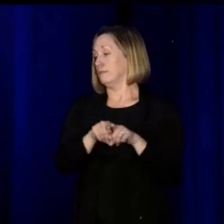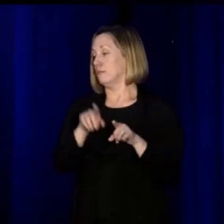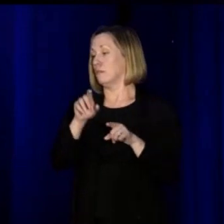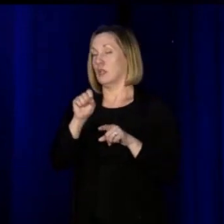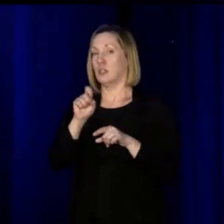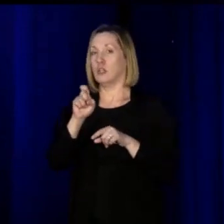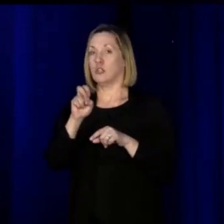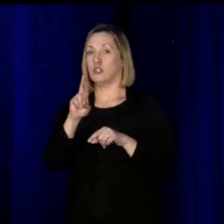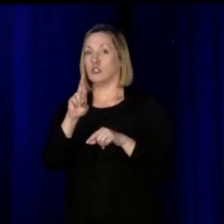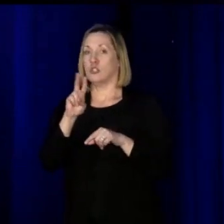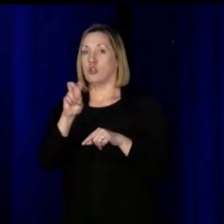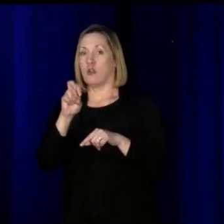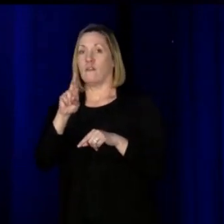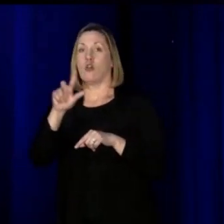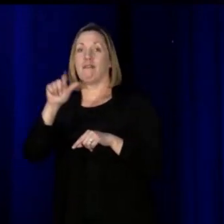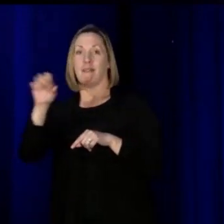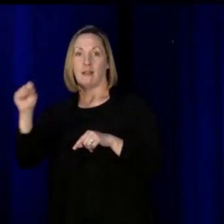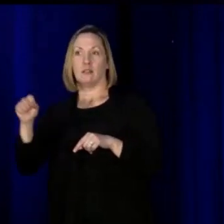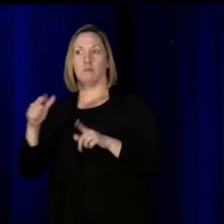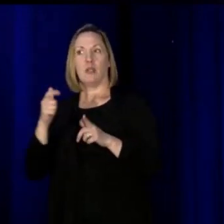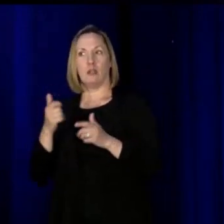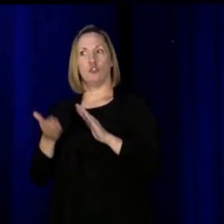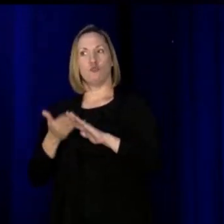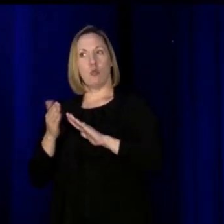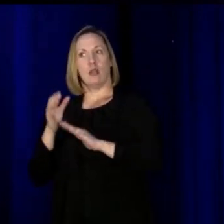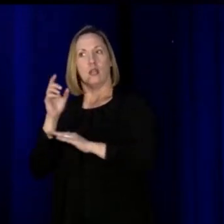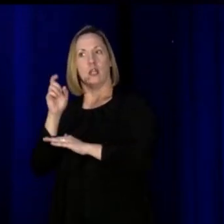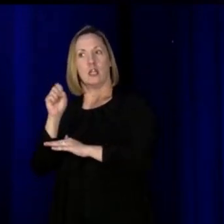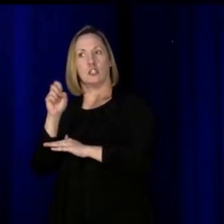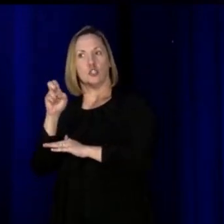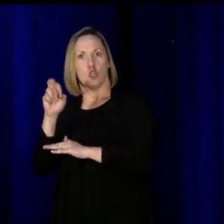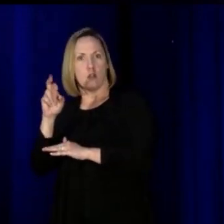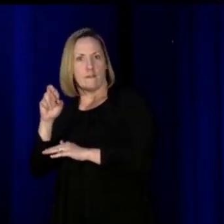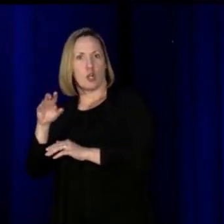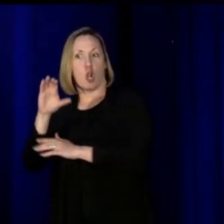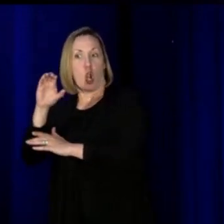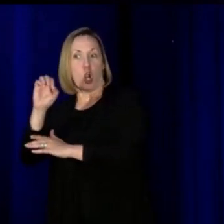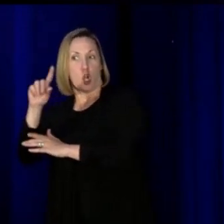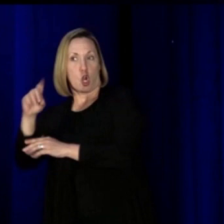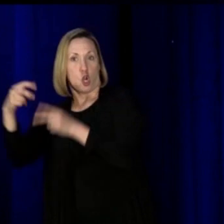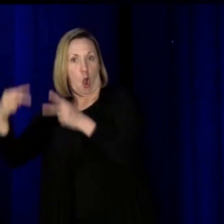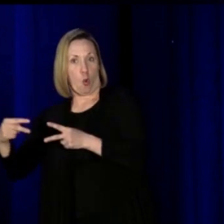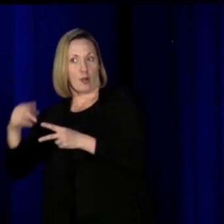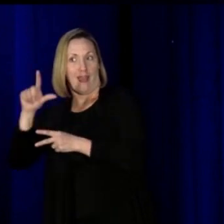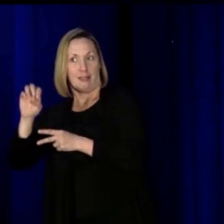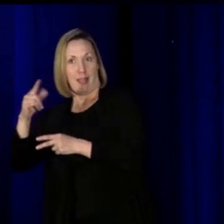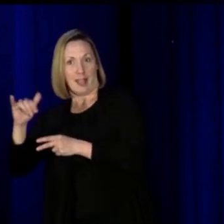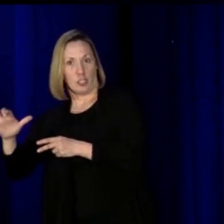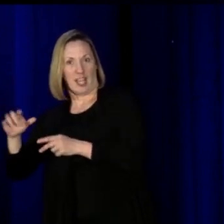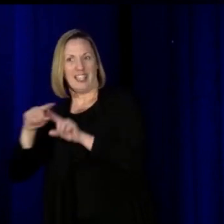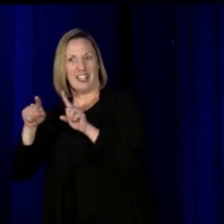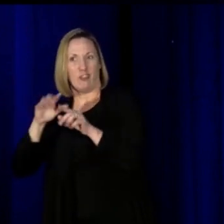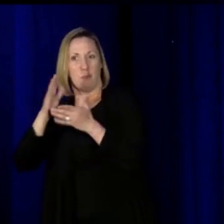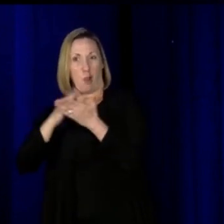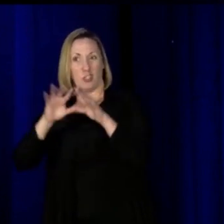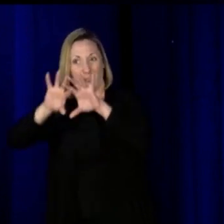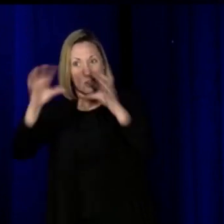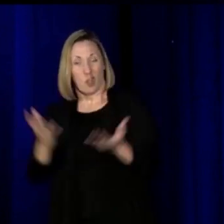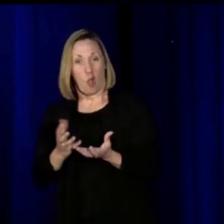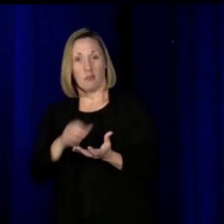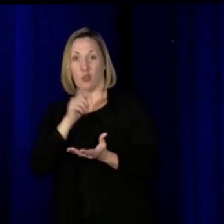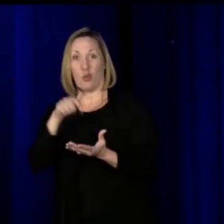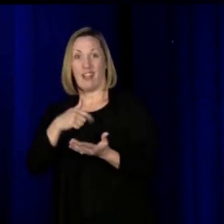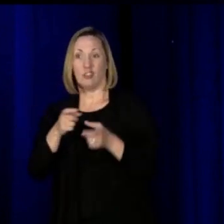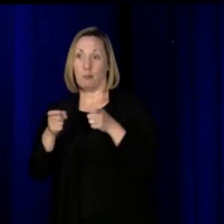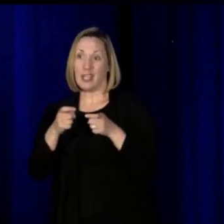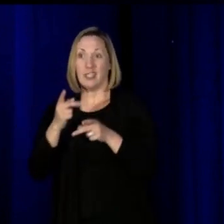you are running server code and server logic on different places of the world without having to maintain a web server or having a DevOps that